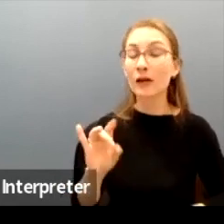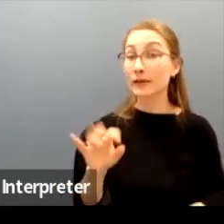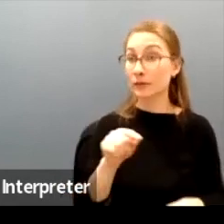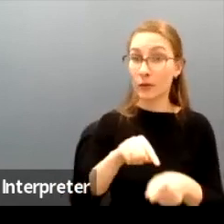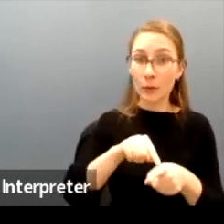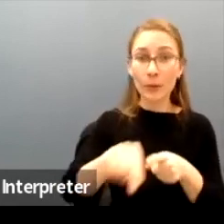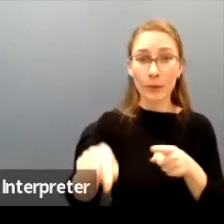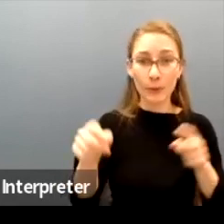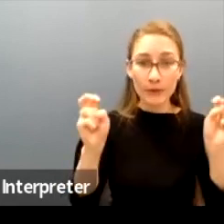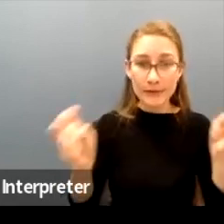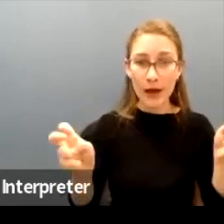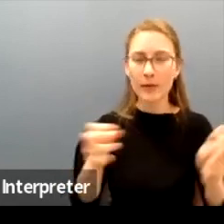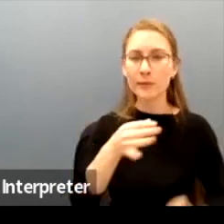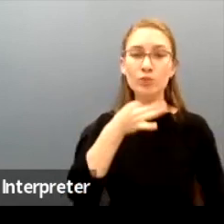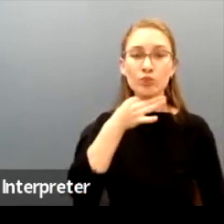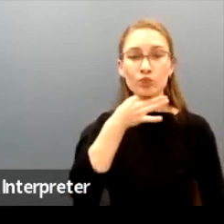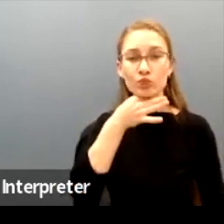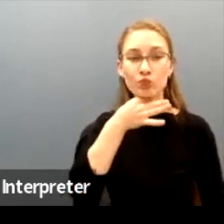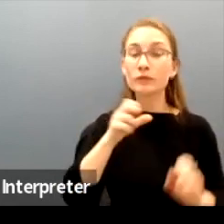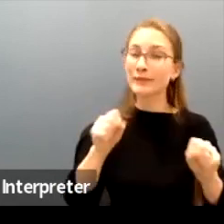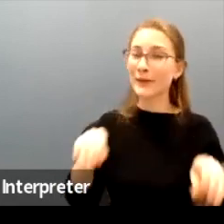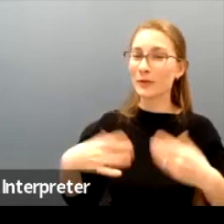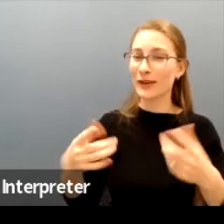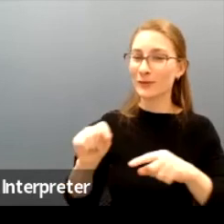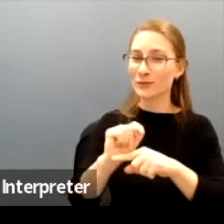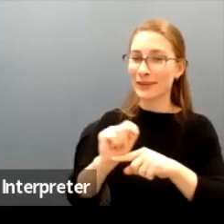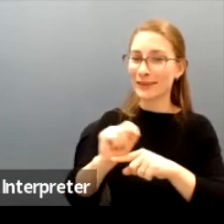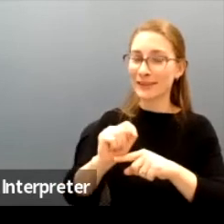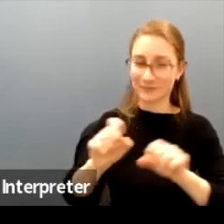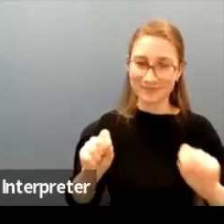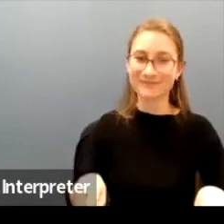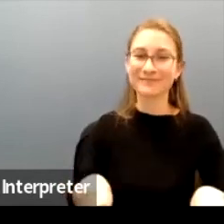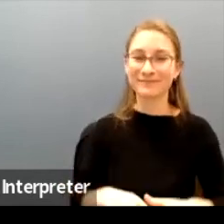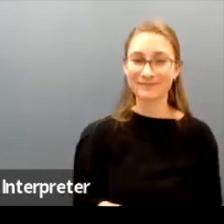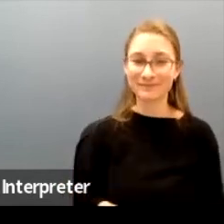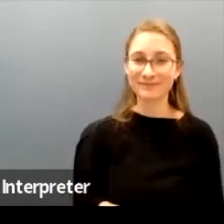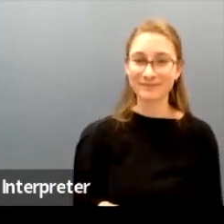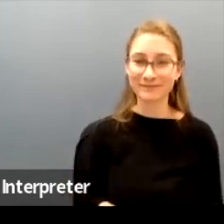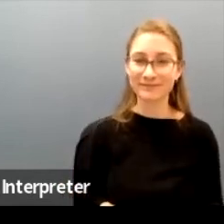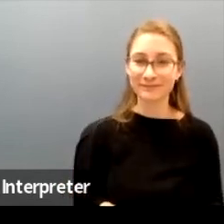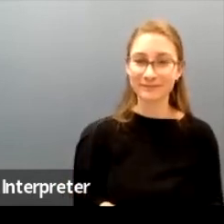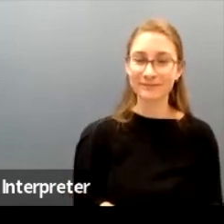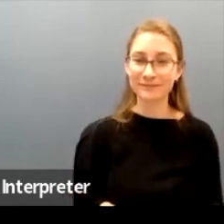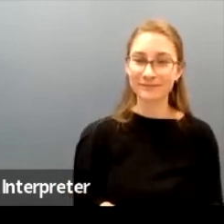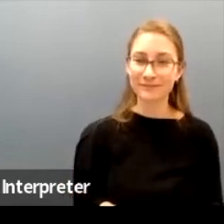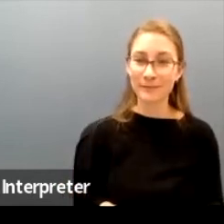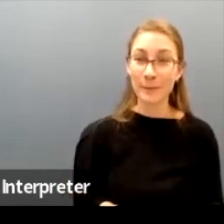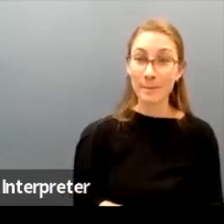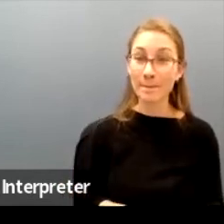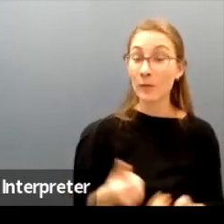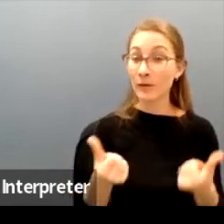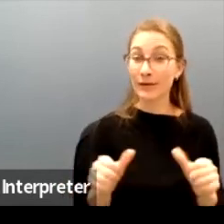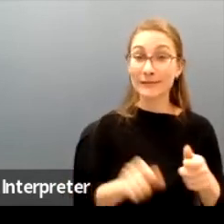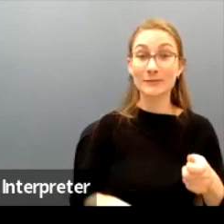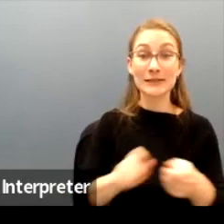especially regarding any type of assistive technology, we can provide a training on that specific piece of assistive technology or